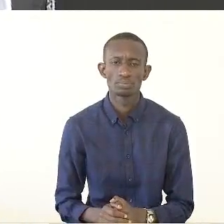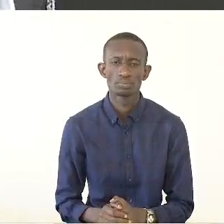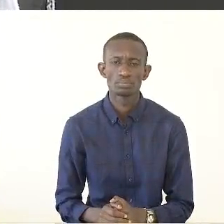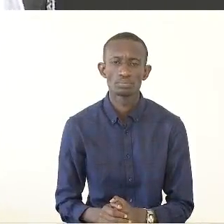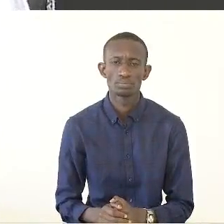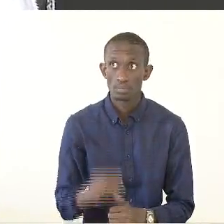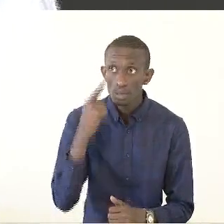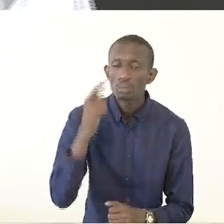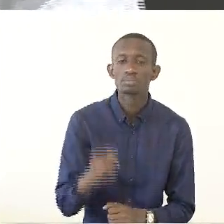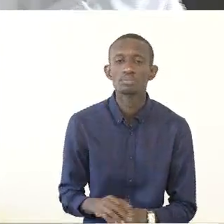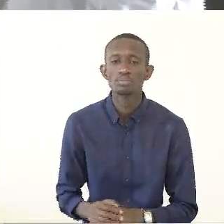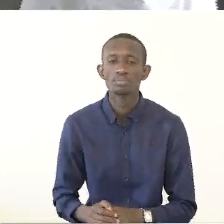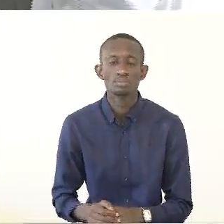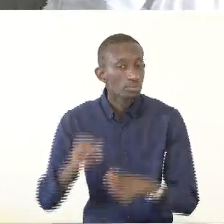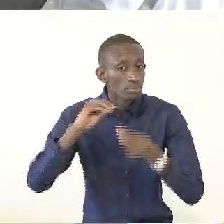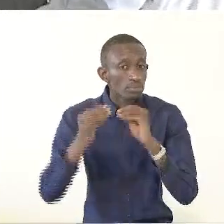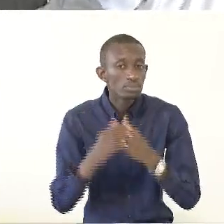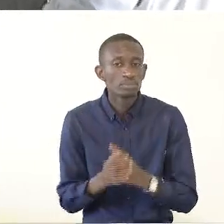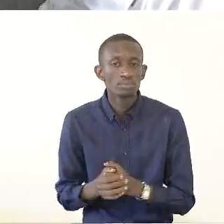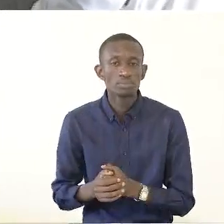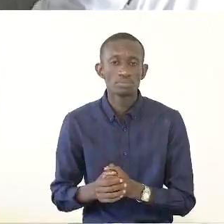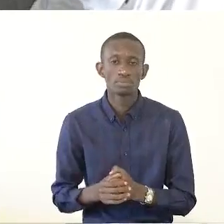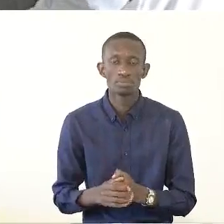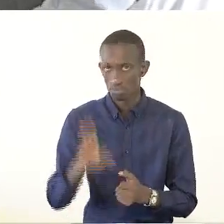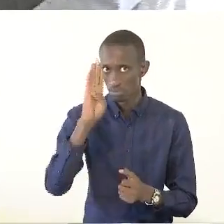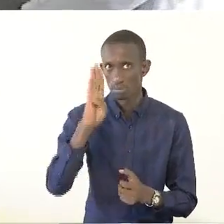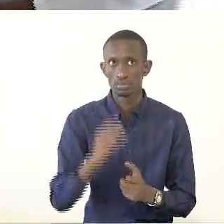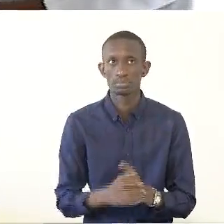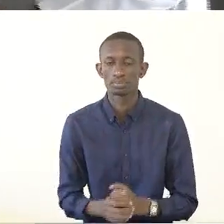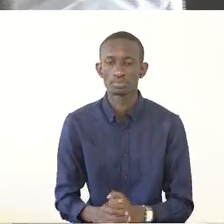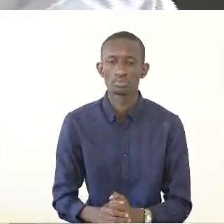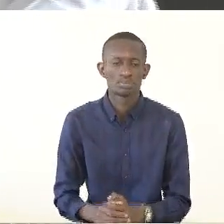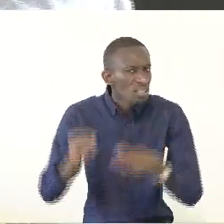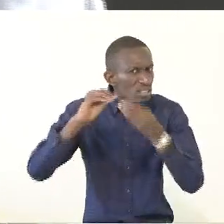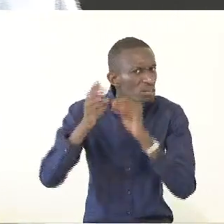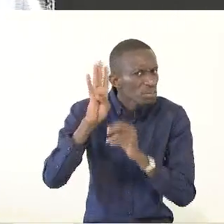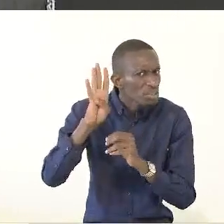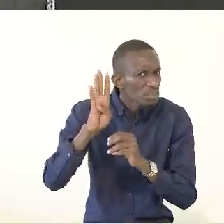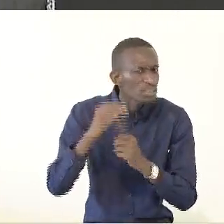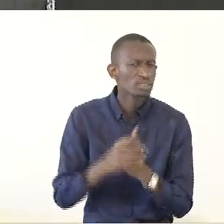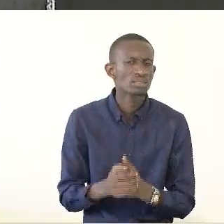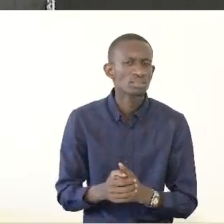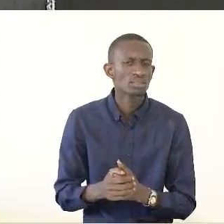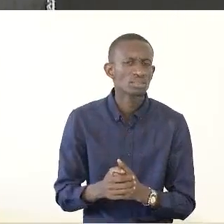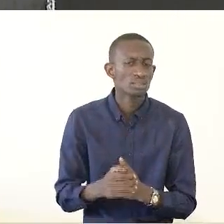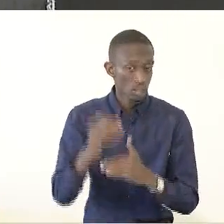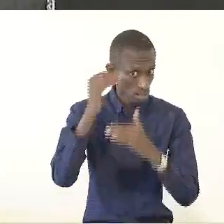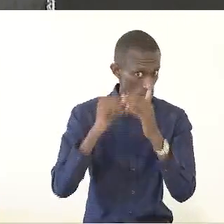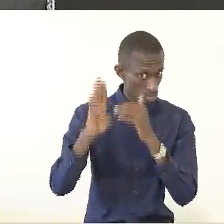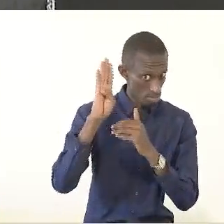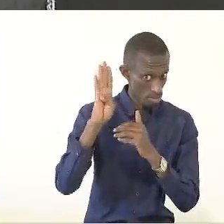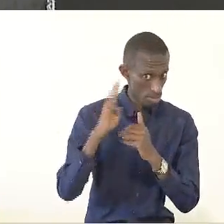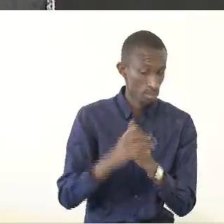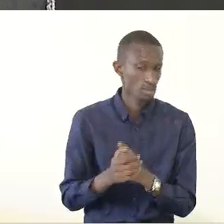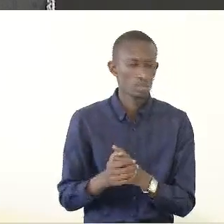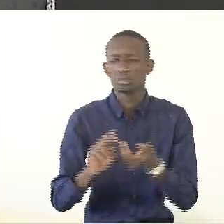to number B. Number B here. Number B is to find the values